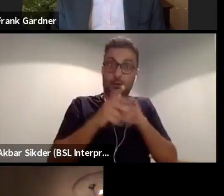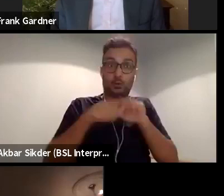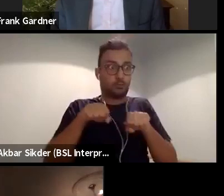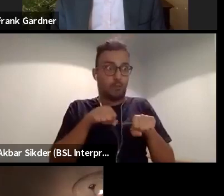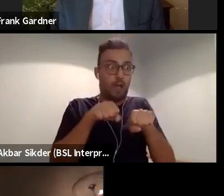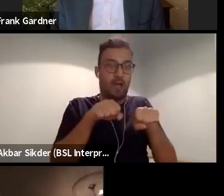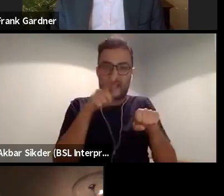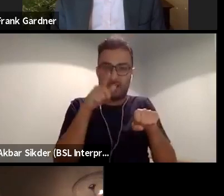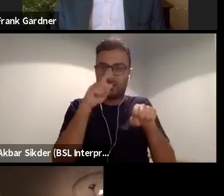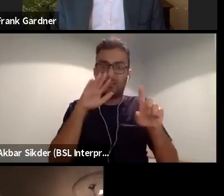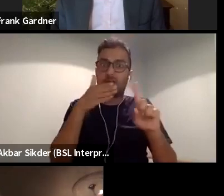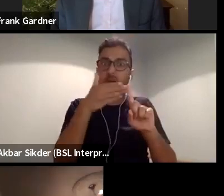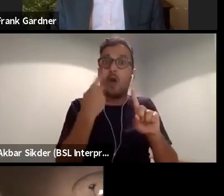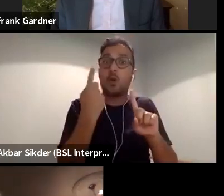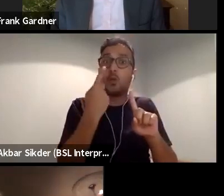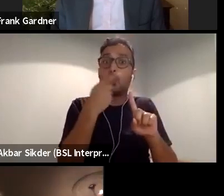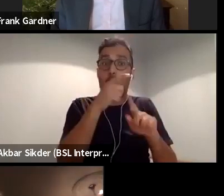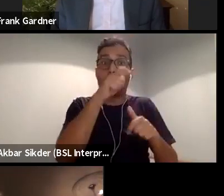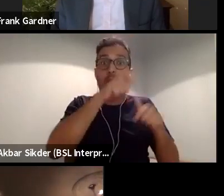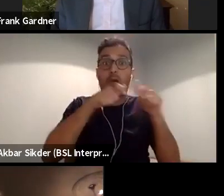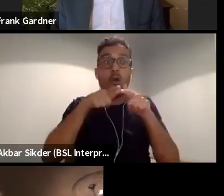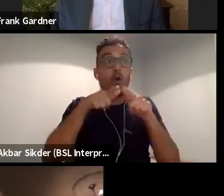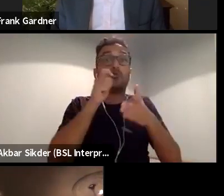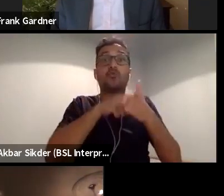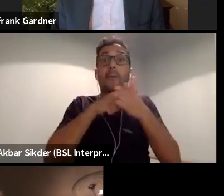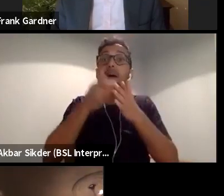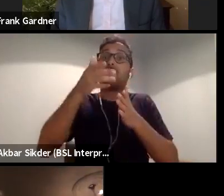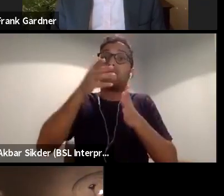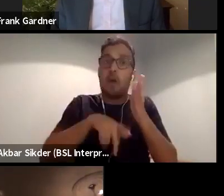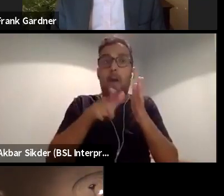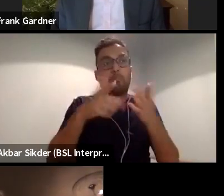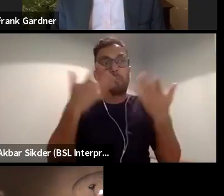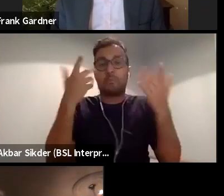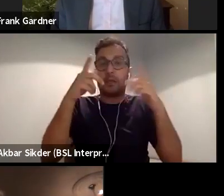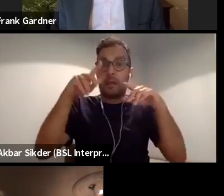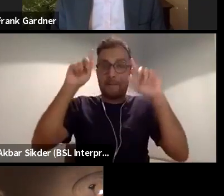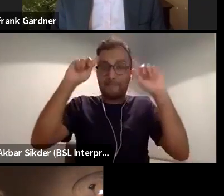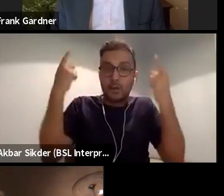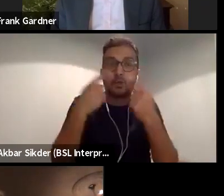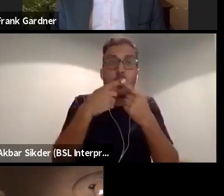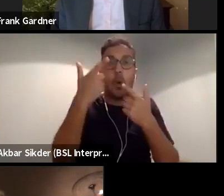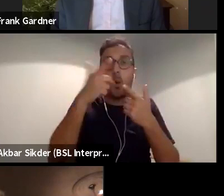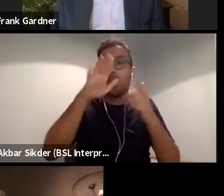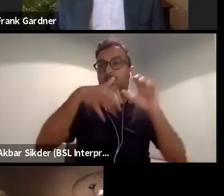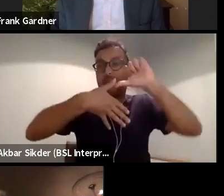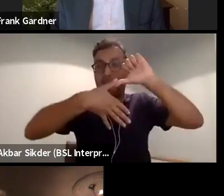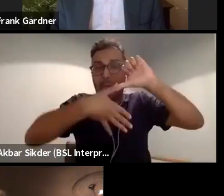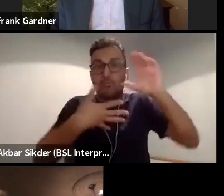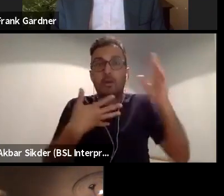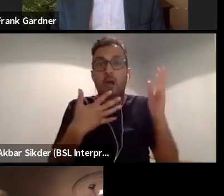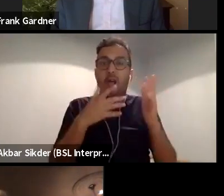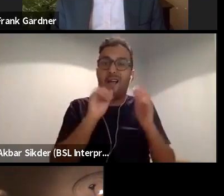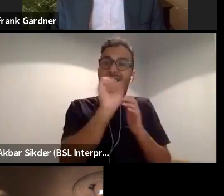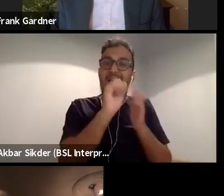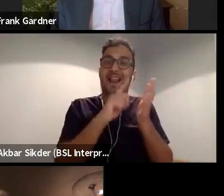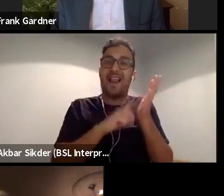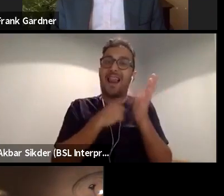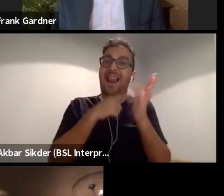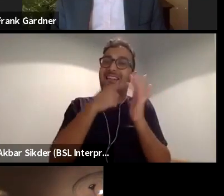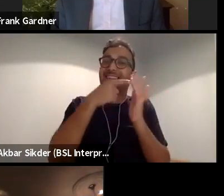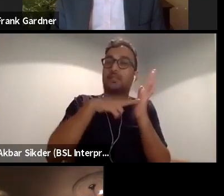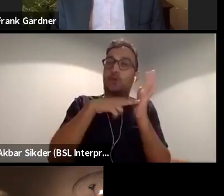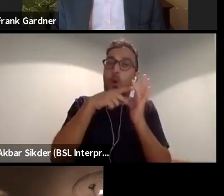Latino shoppers. And it was interesting. I was in the United States at the time, and watching the reporting